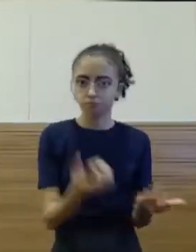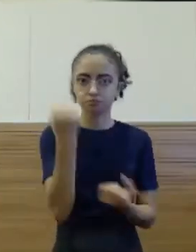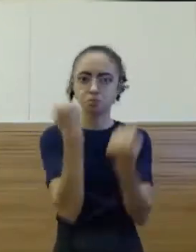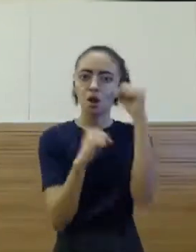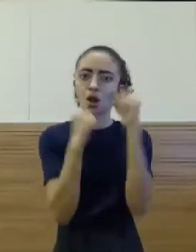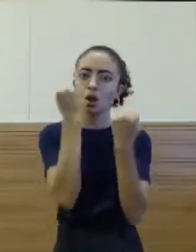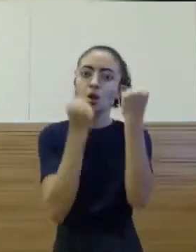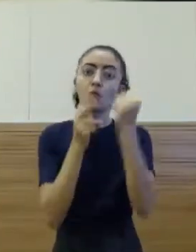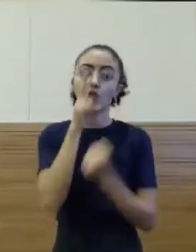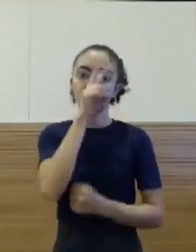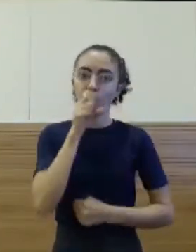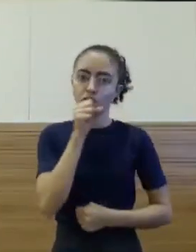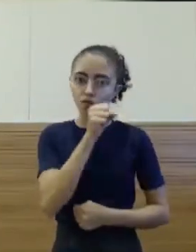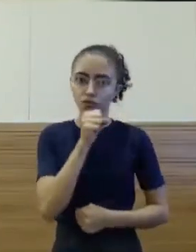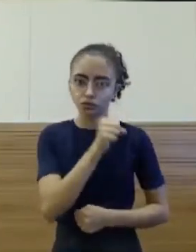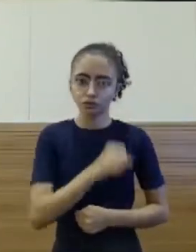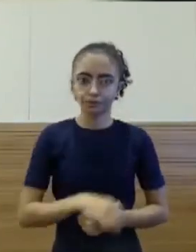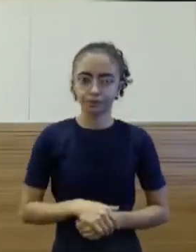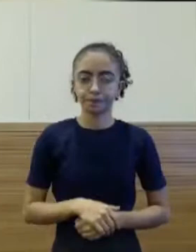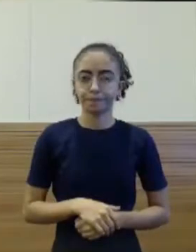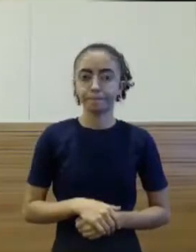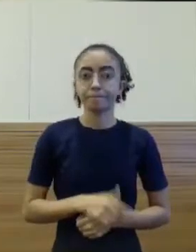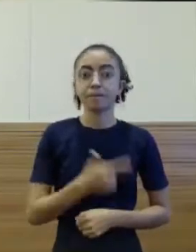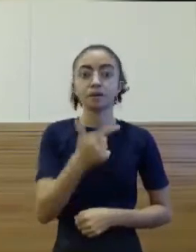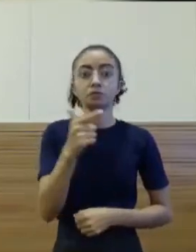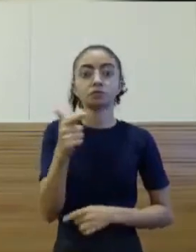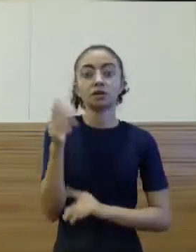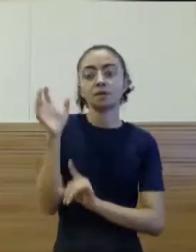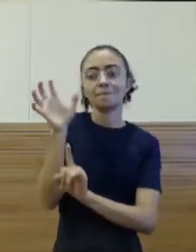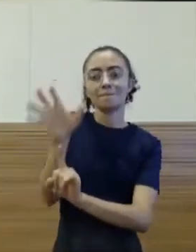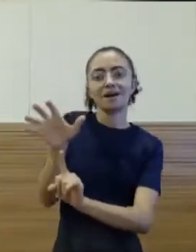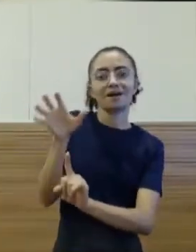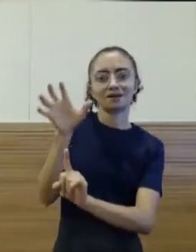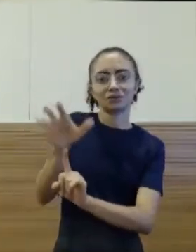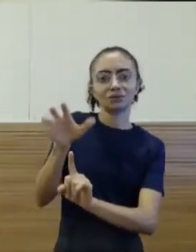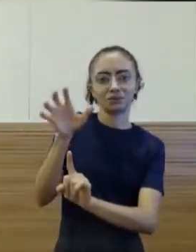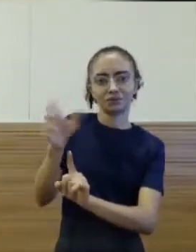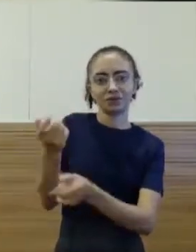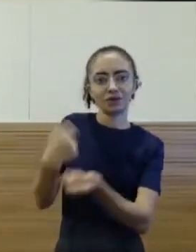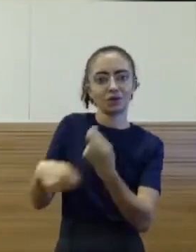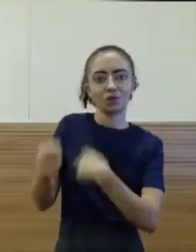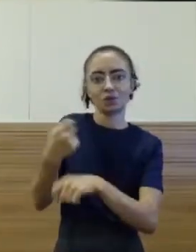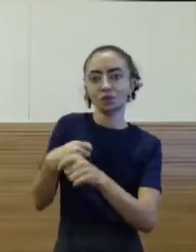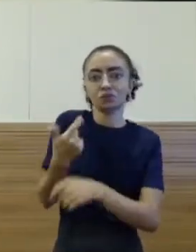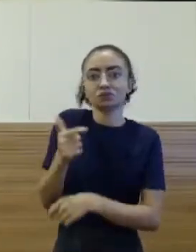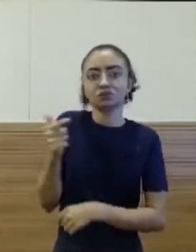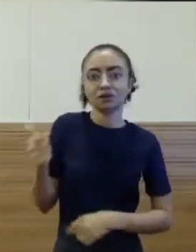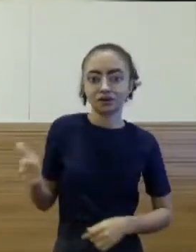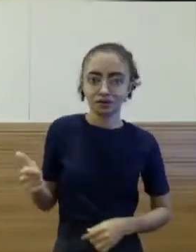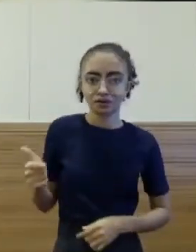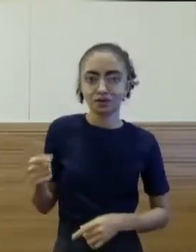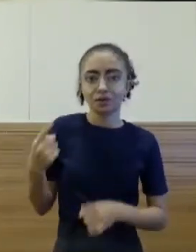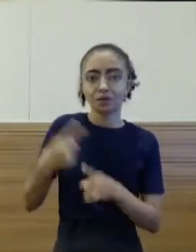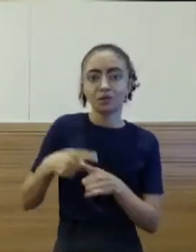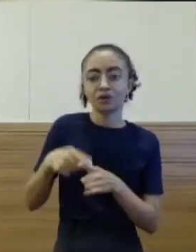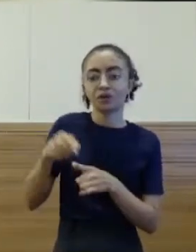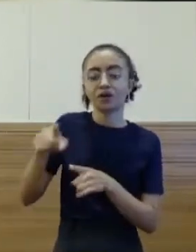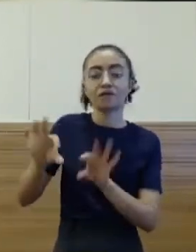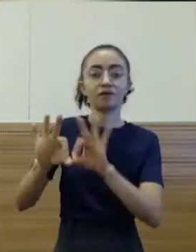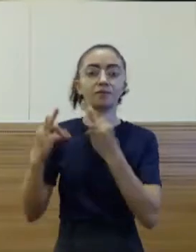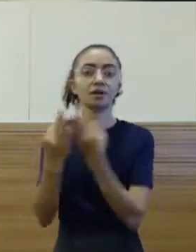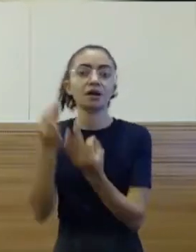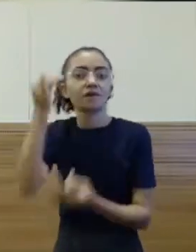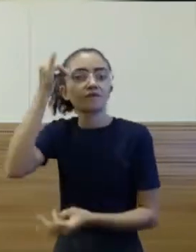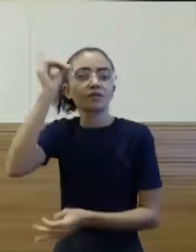So this guidance of not providing that doesn't have any economic impact to the families because in fact, the family will